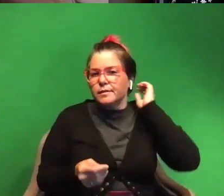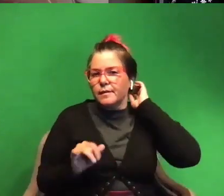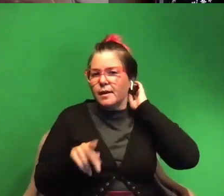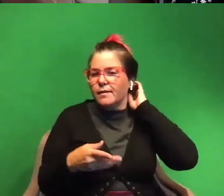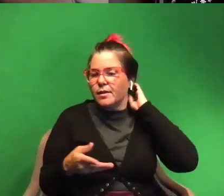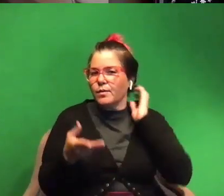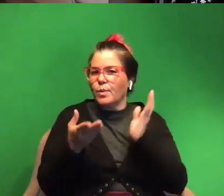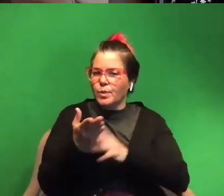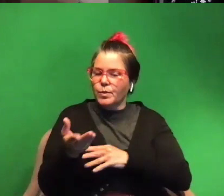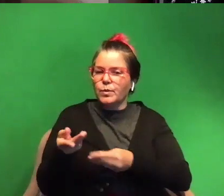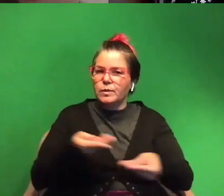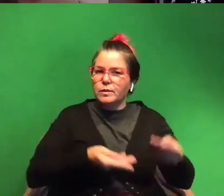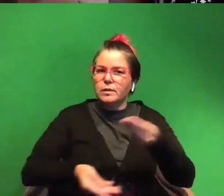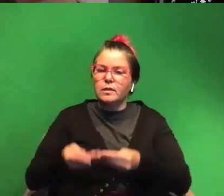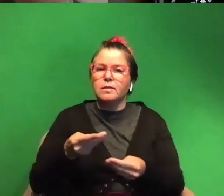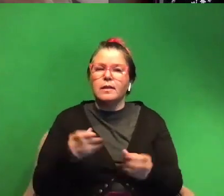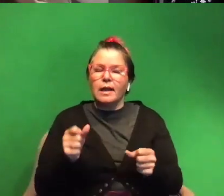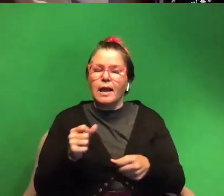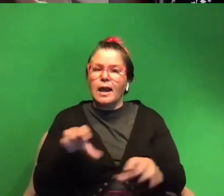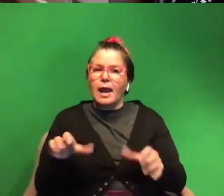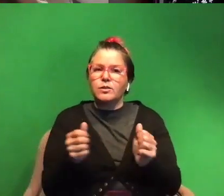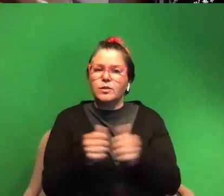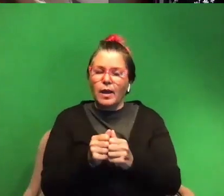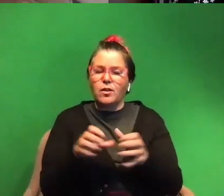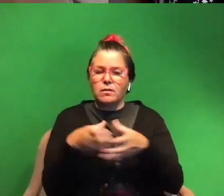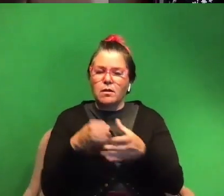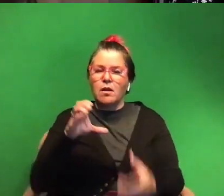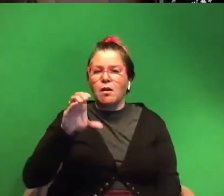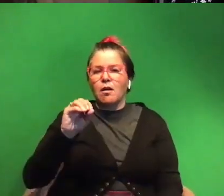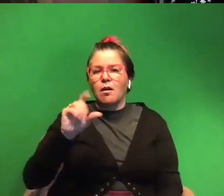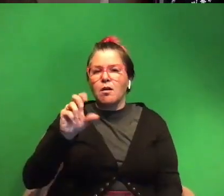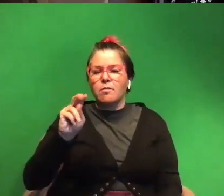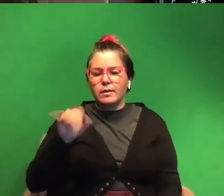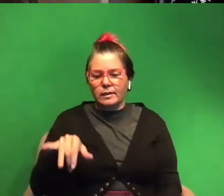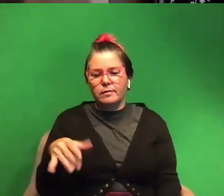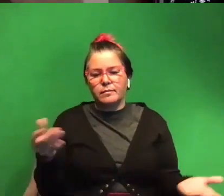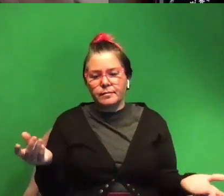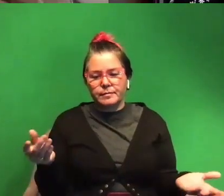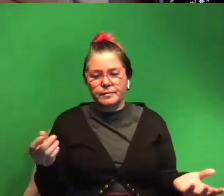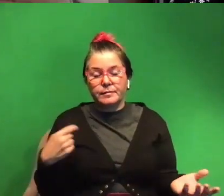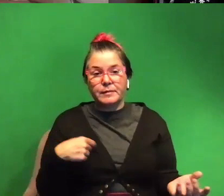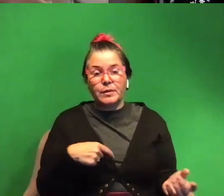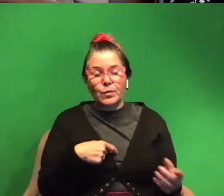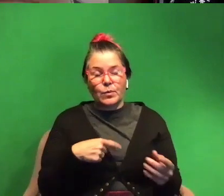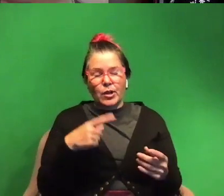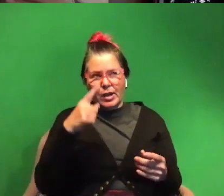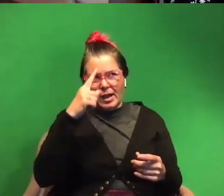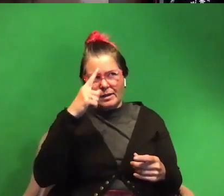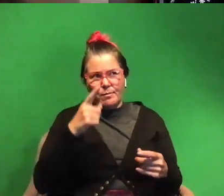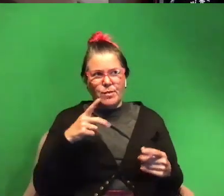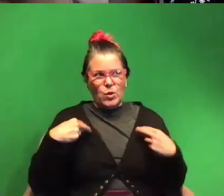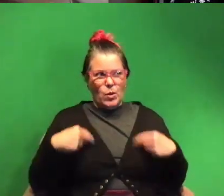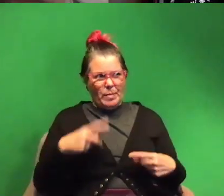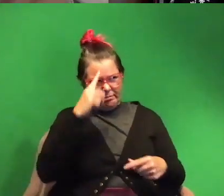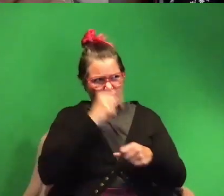through the tissue, they're able to act together as a colony. And we're not really programmed as humans to think this way because, you know, we